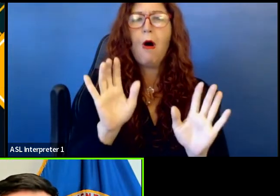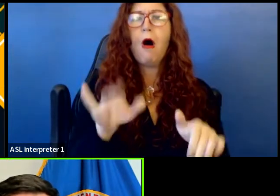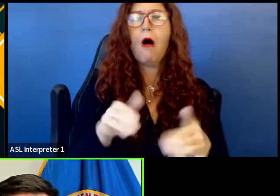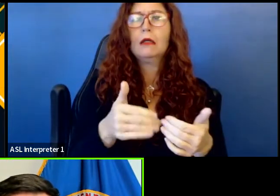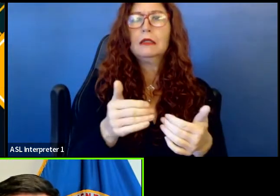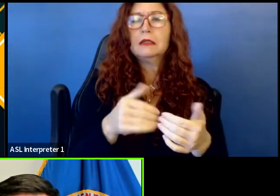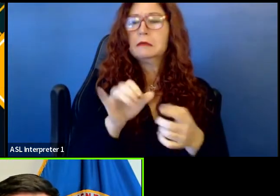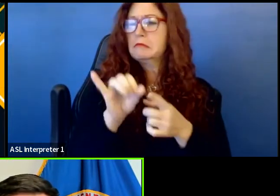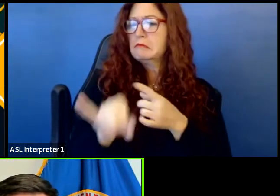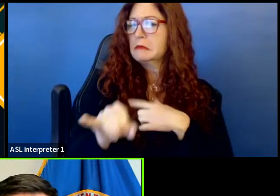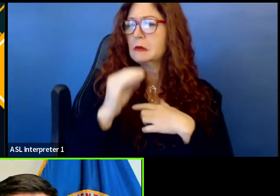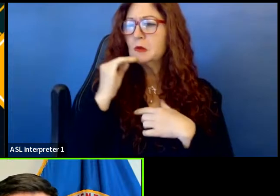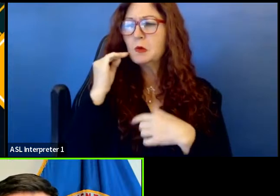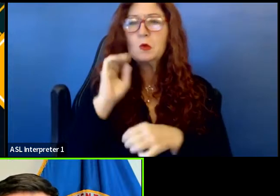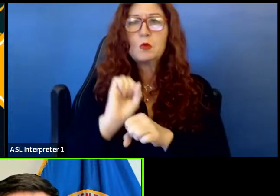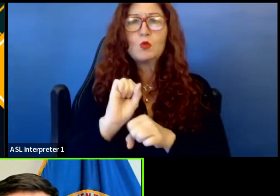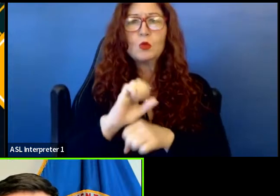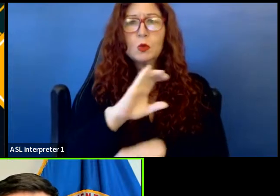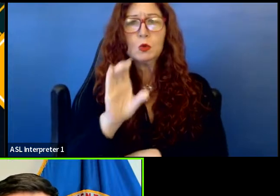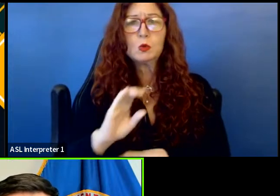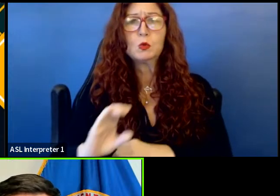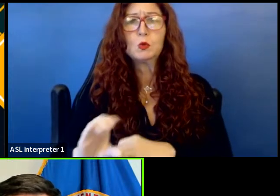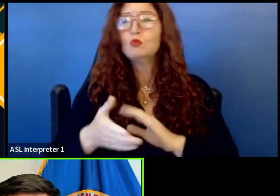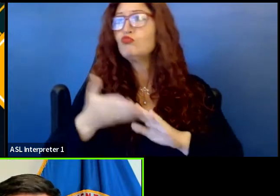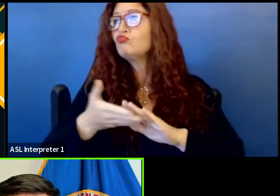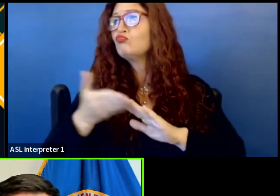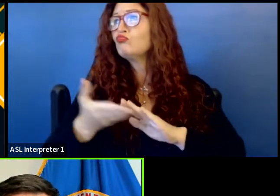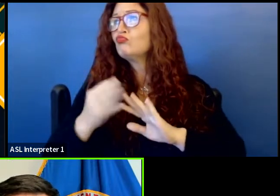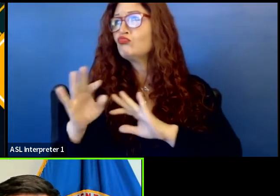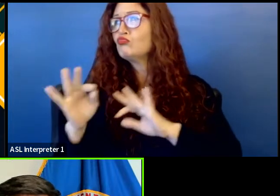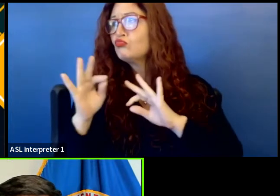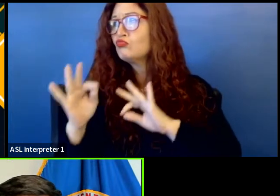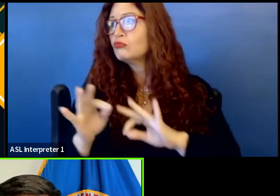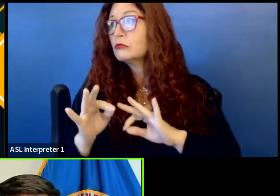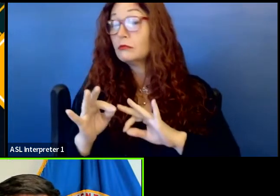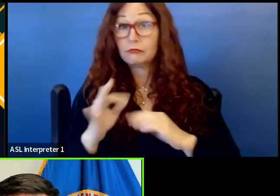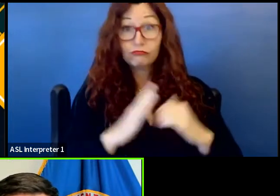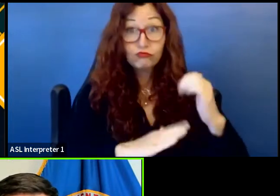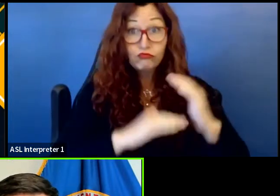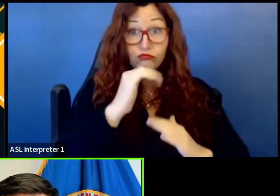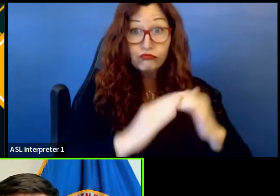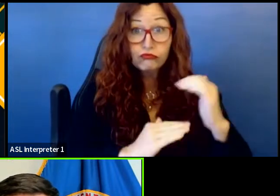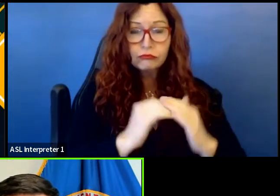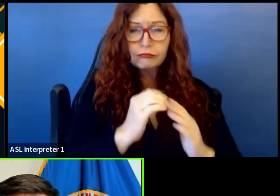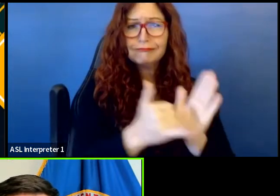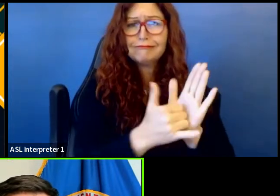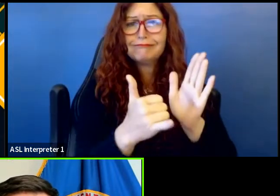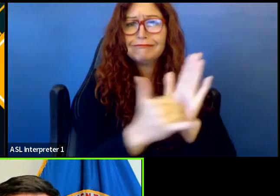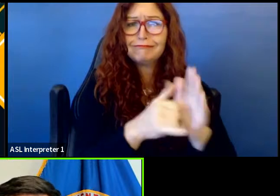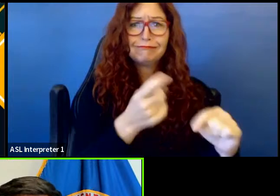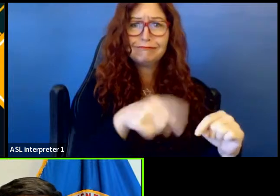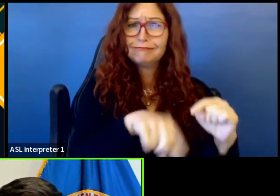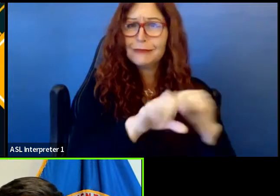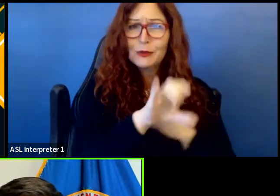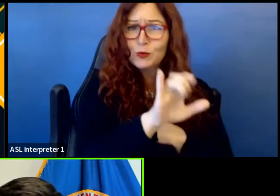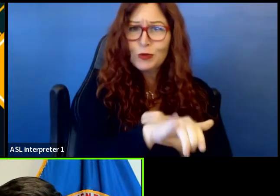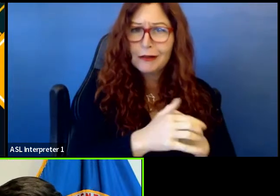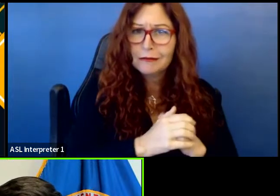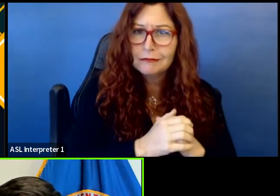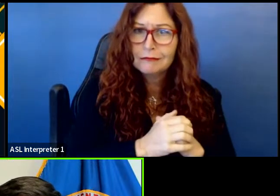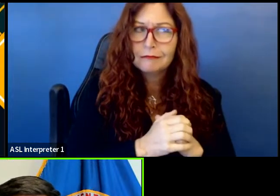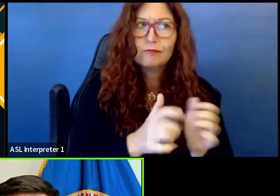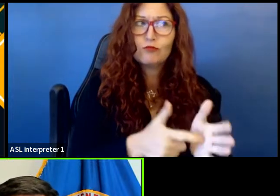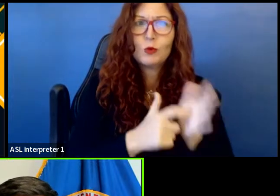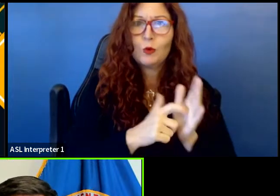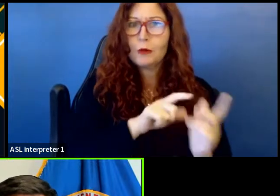challenging times to ensure that everything from infrastructure to our homes was built on time this construction